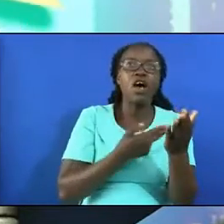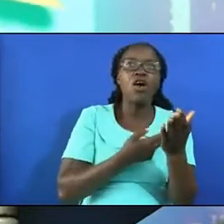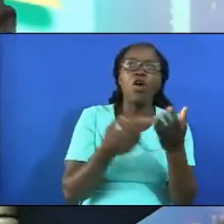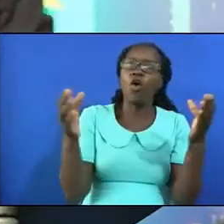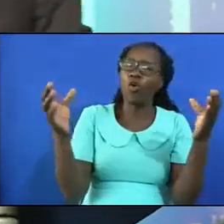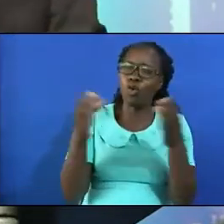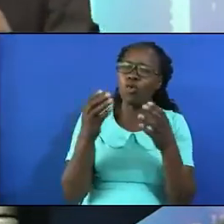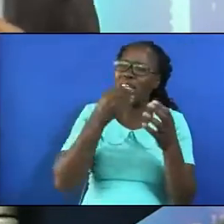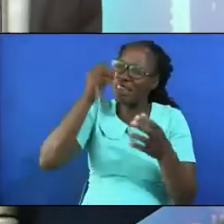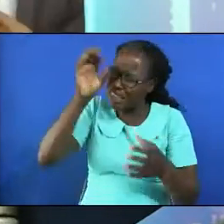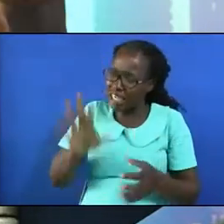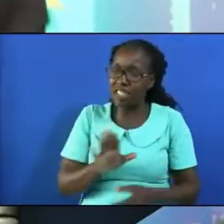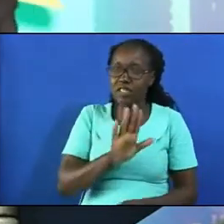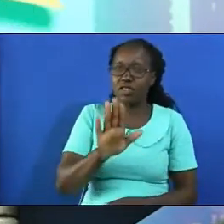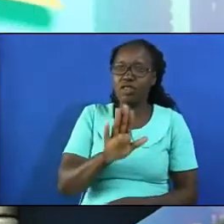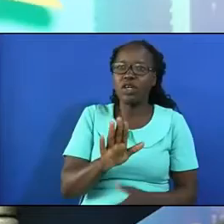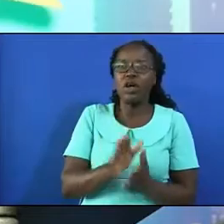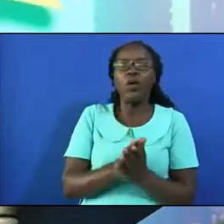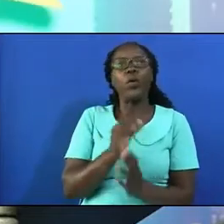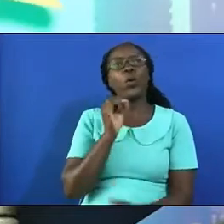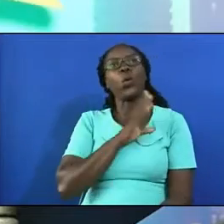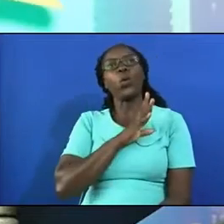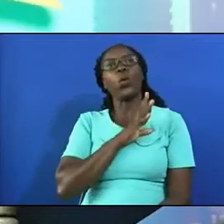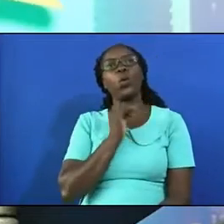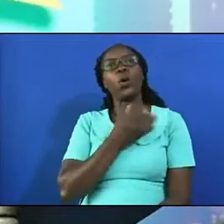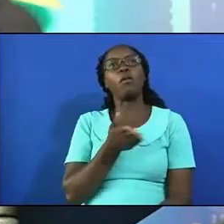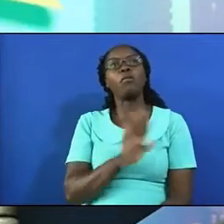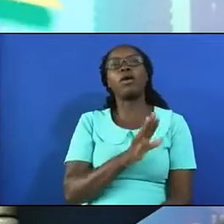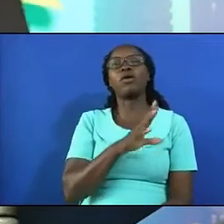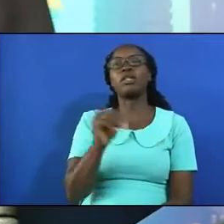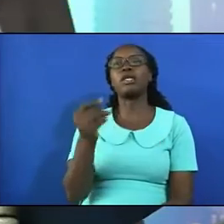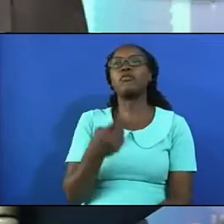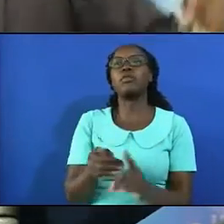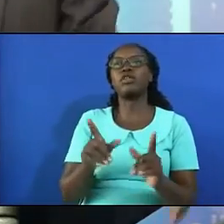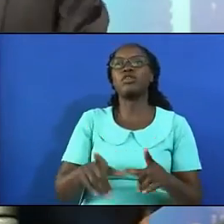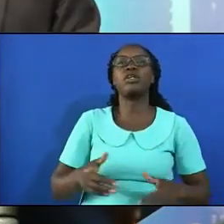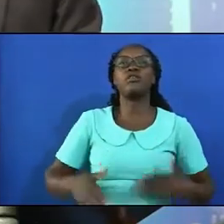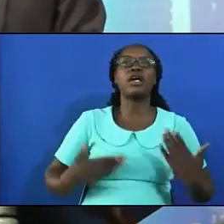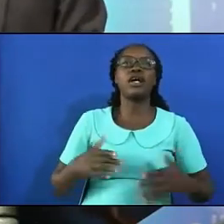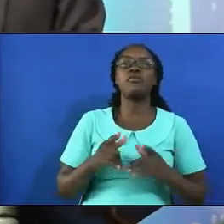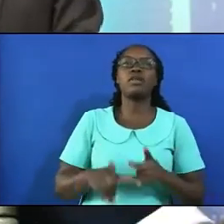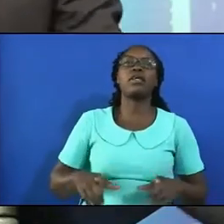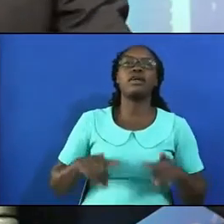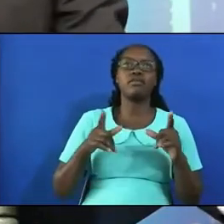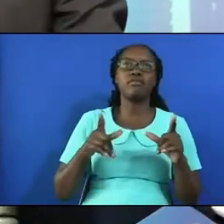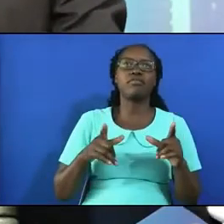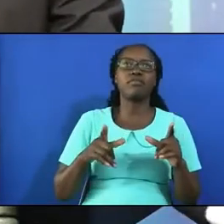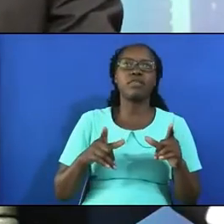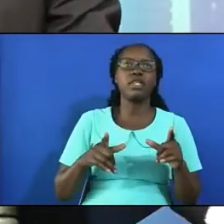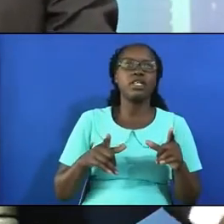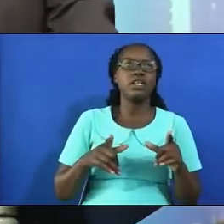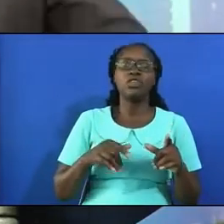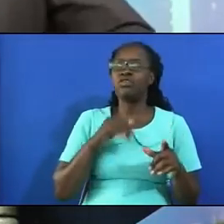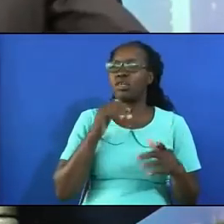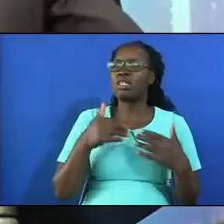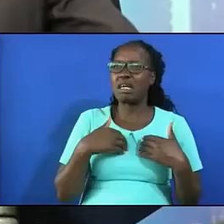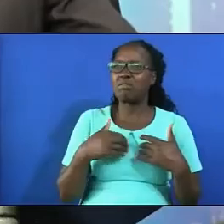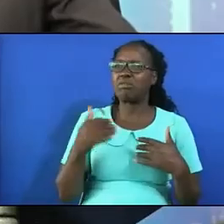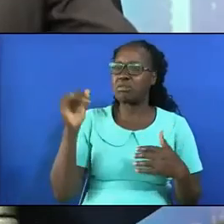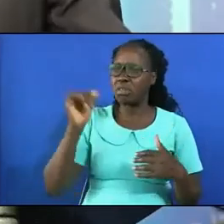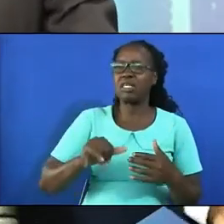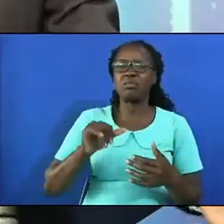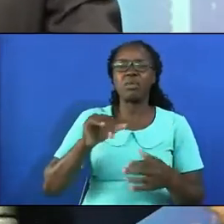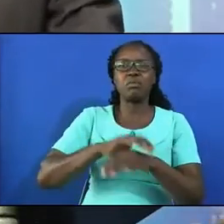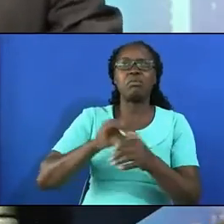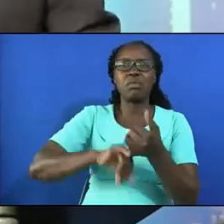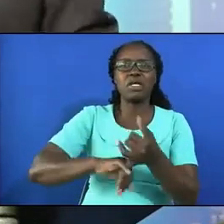community curses you, it will boomerang bang back on them, but you will live a happy life. You can't have people telling you you can't get